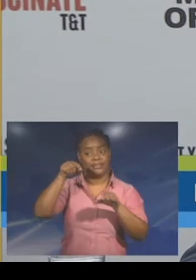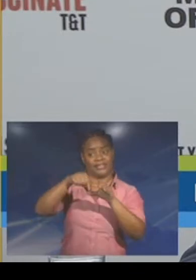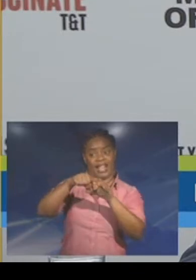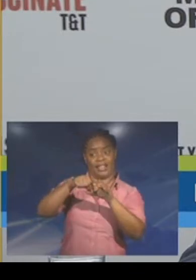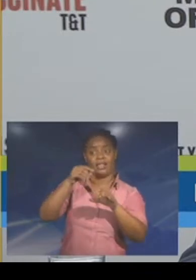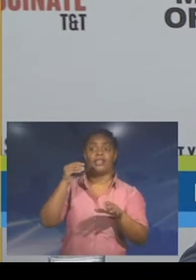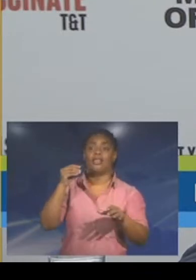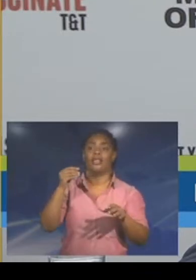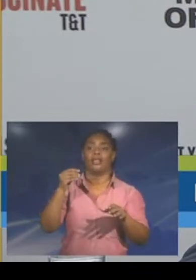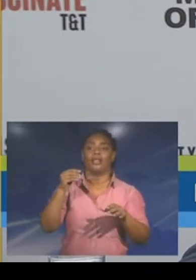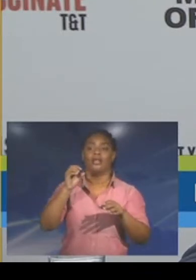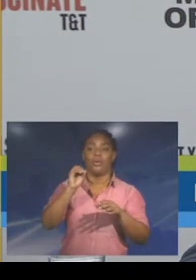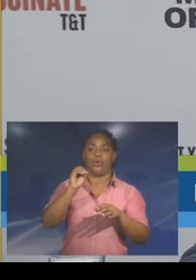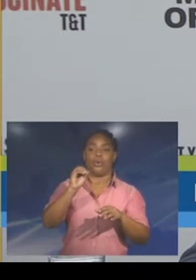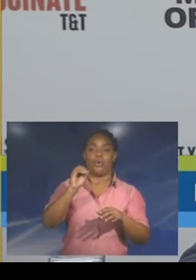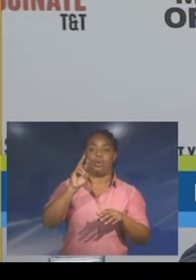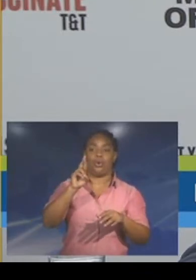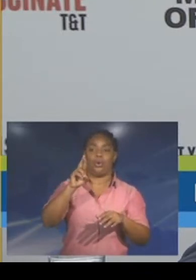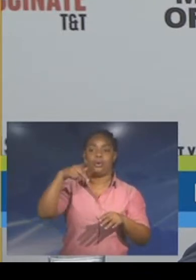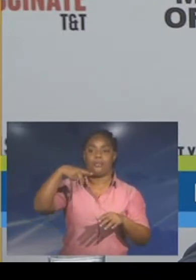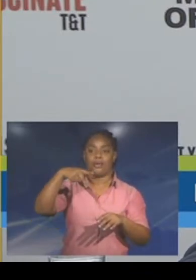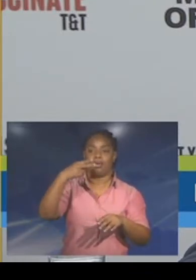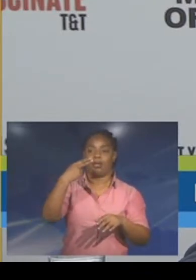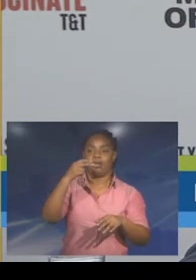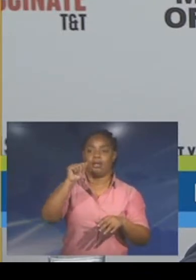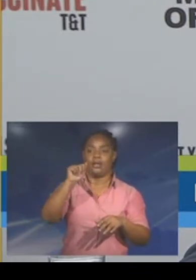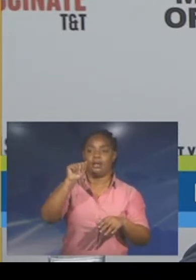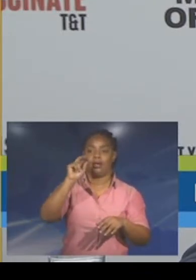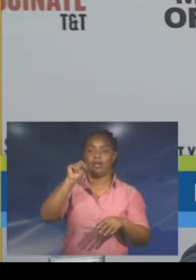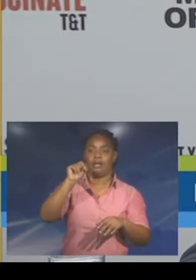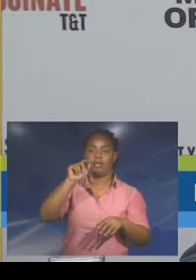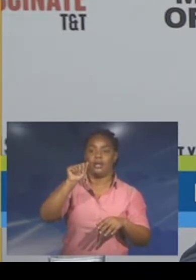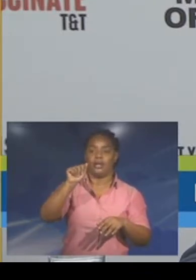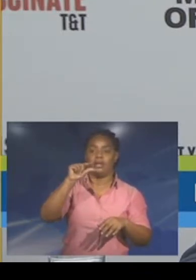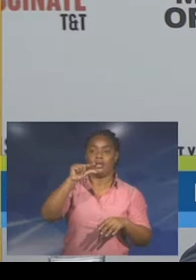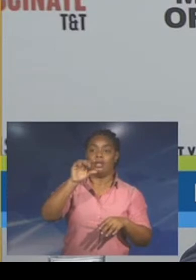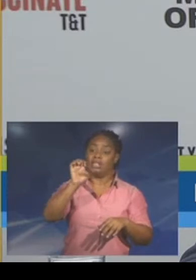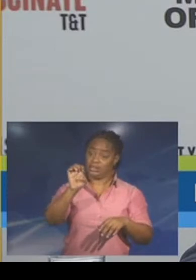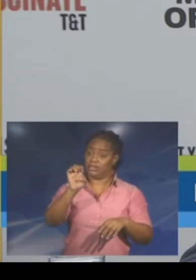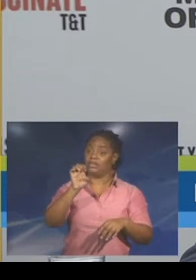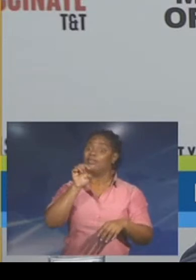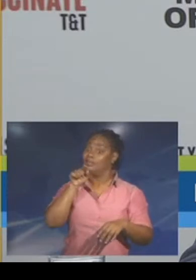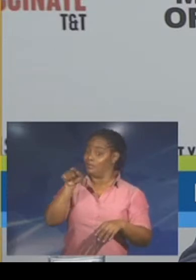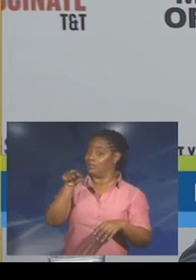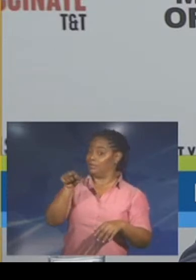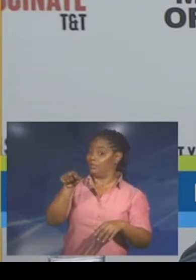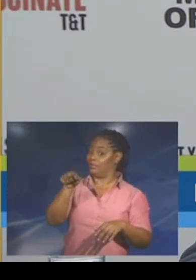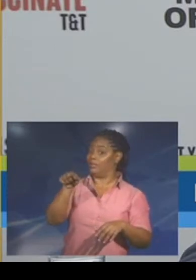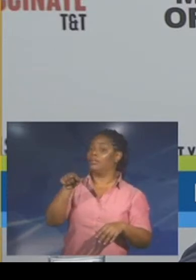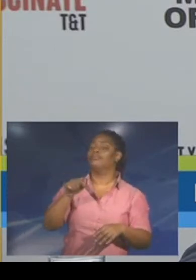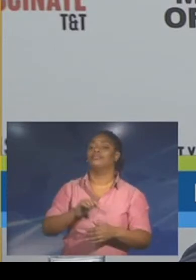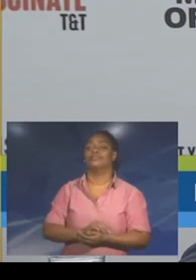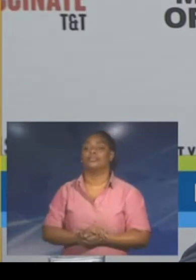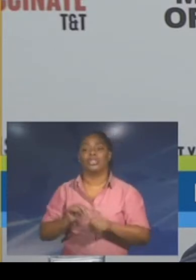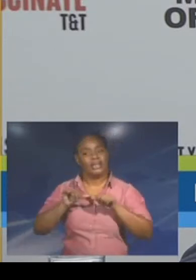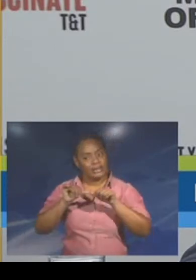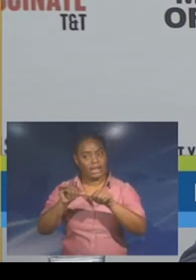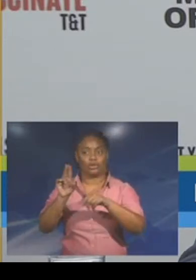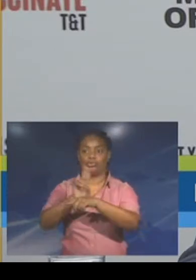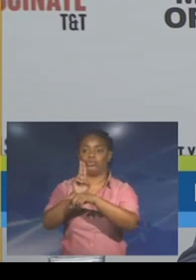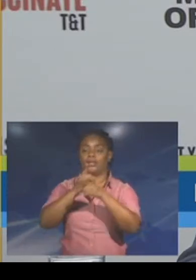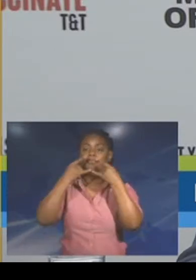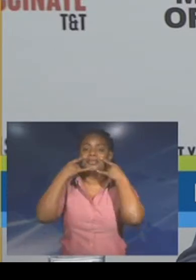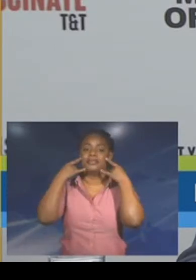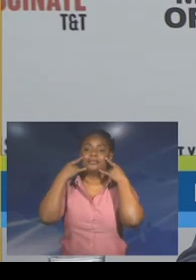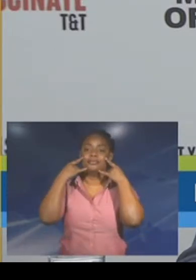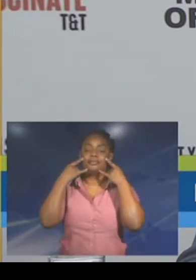them, we are recommending that masks still be worn. Any areas in which people